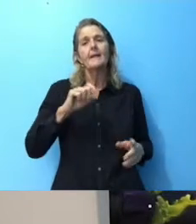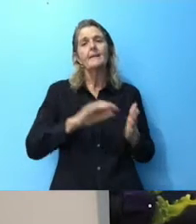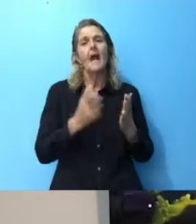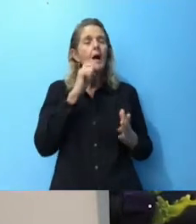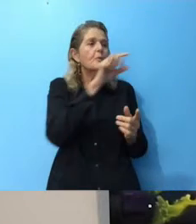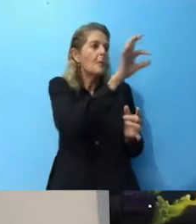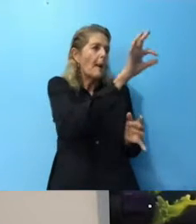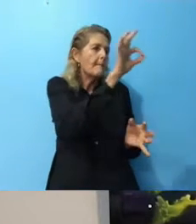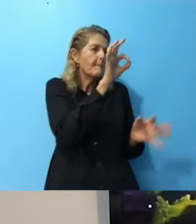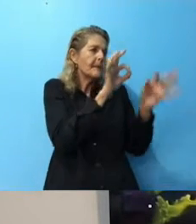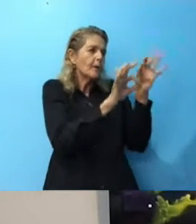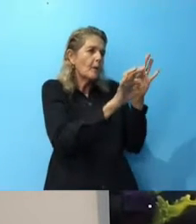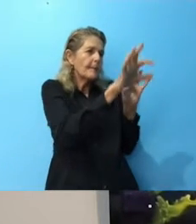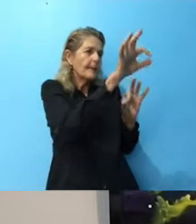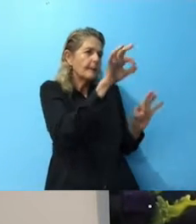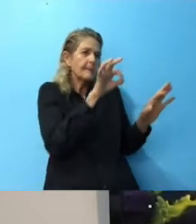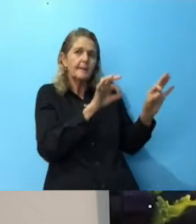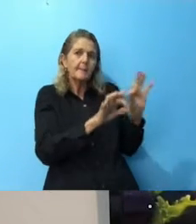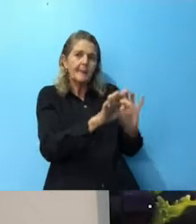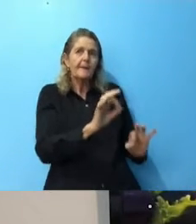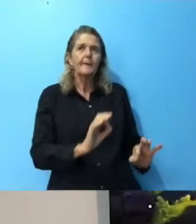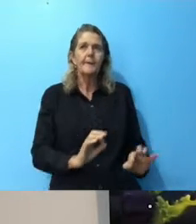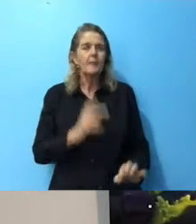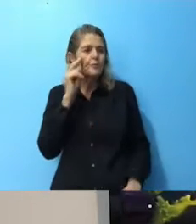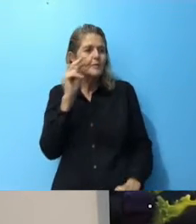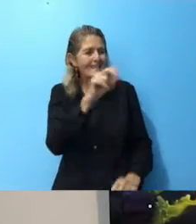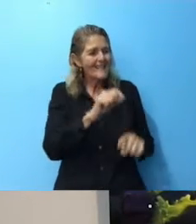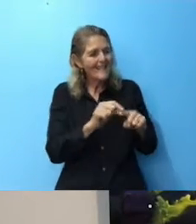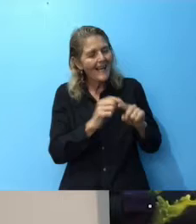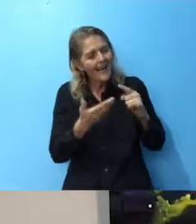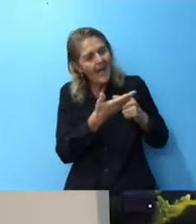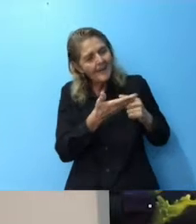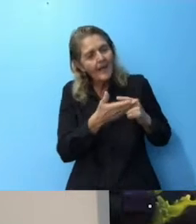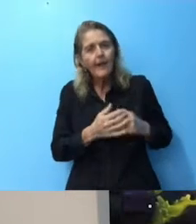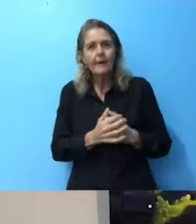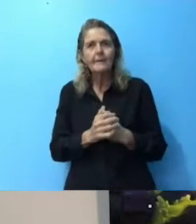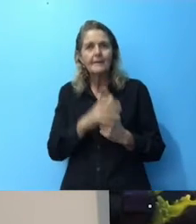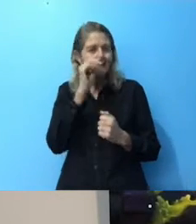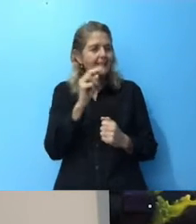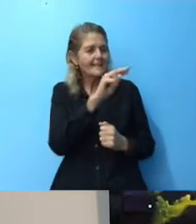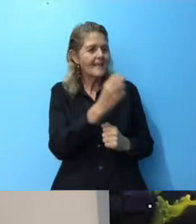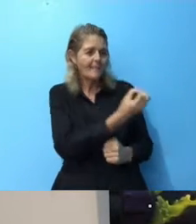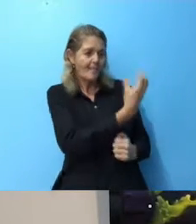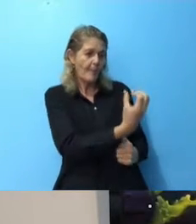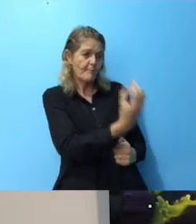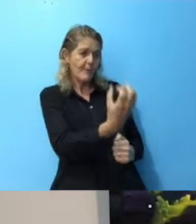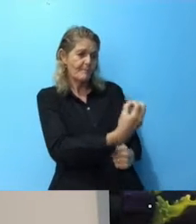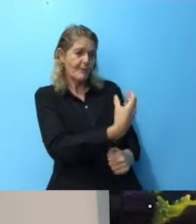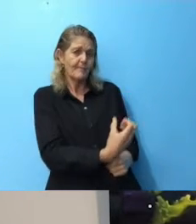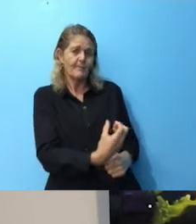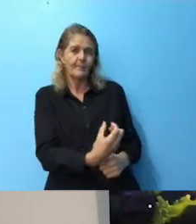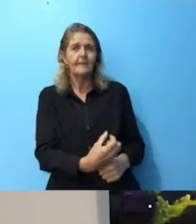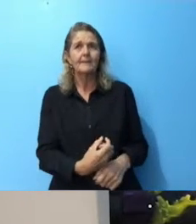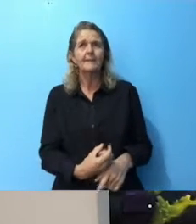now, and we'll see that colour that I put underneath just pop through in little bits, which again, like we've looked at